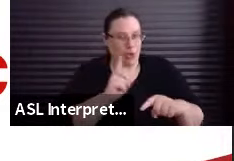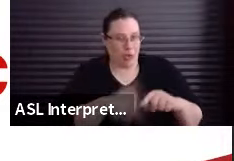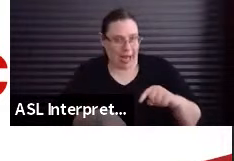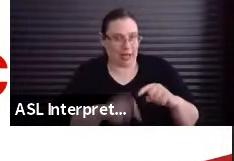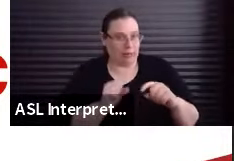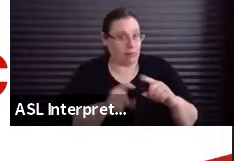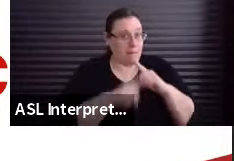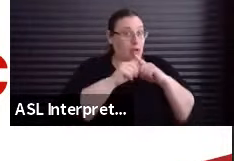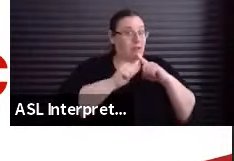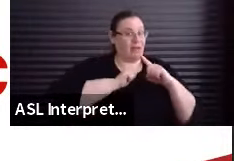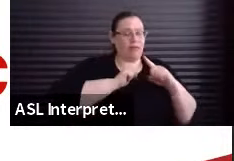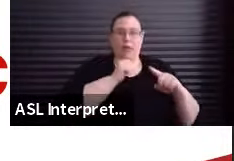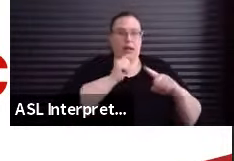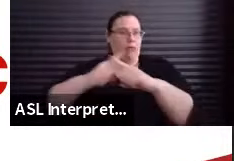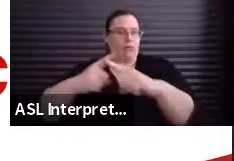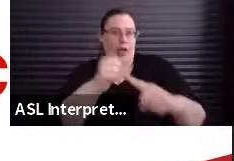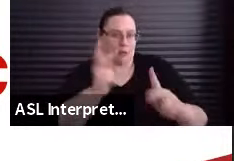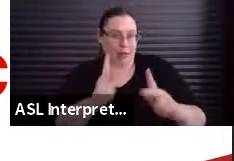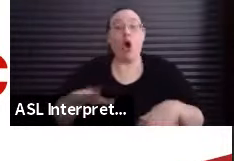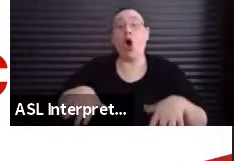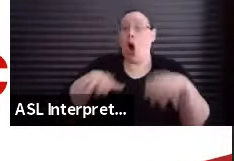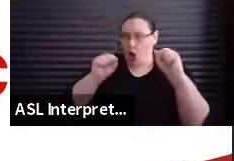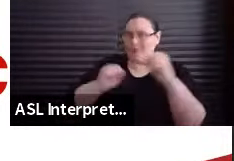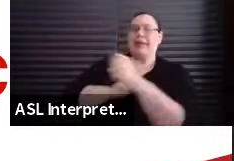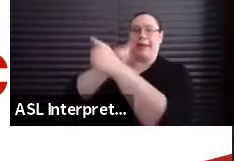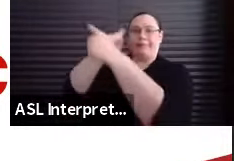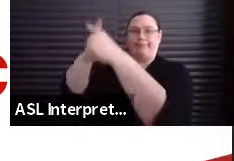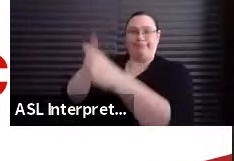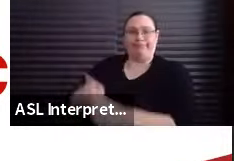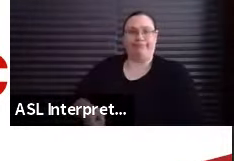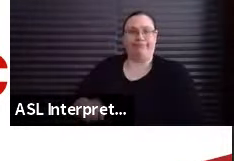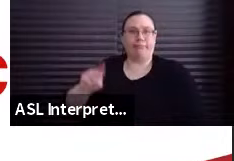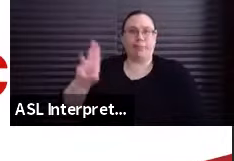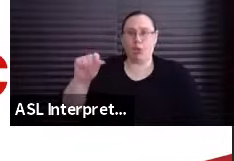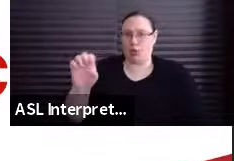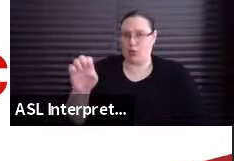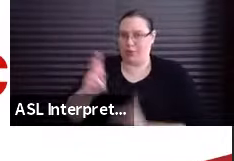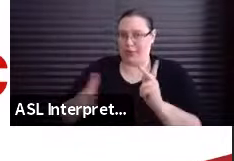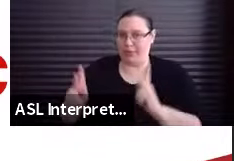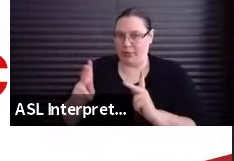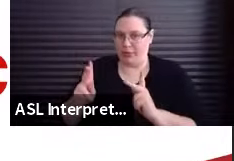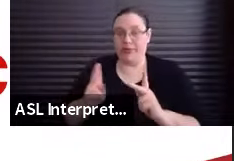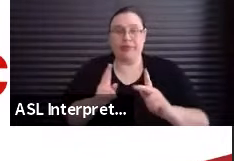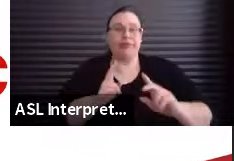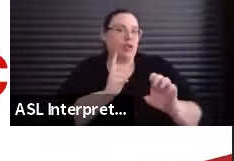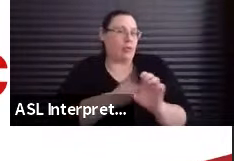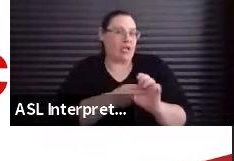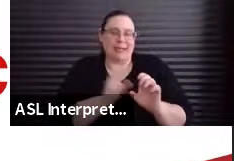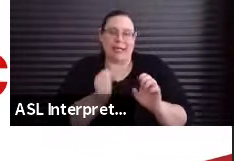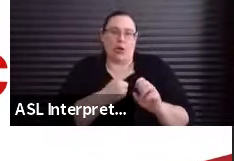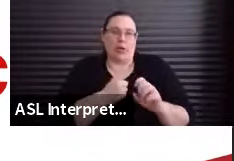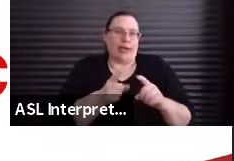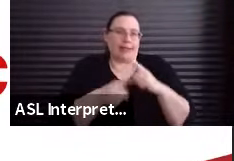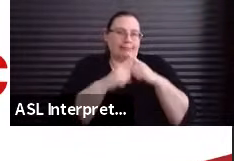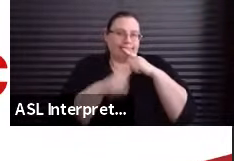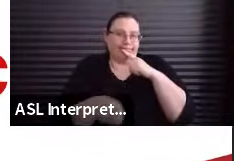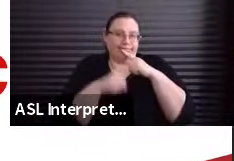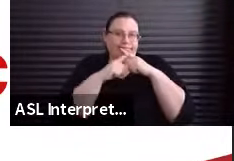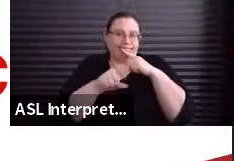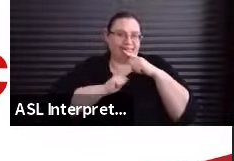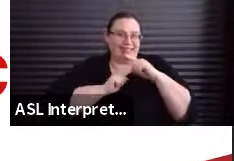host has that ability, the participants do not. As the participant, you only have the ability to mute and unmute